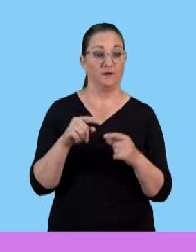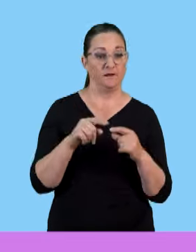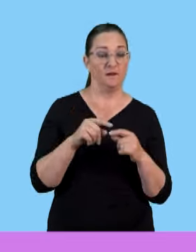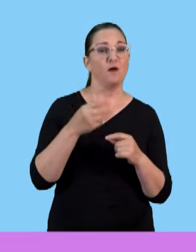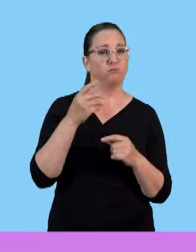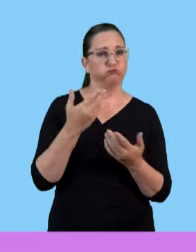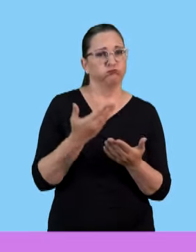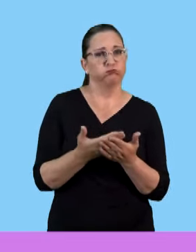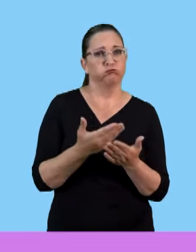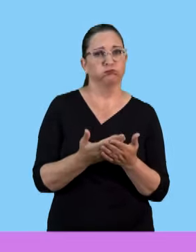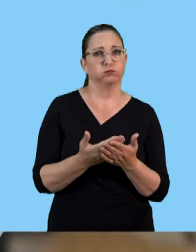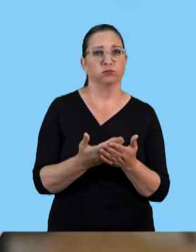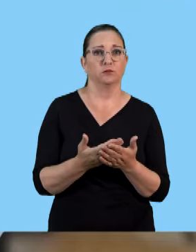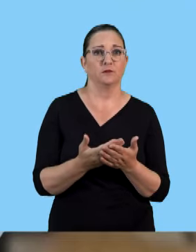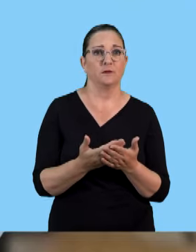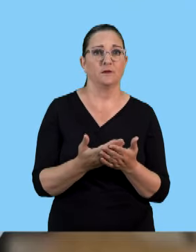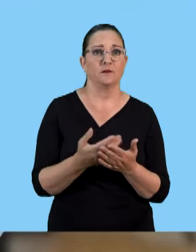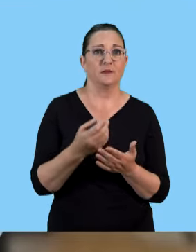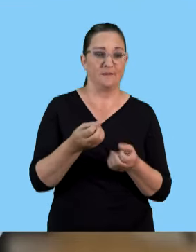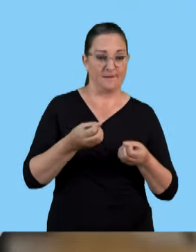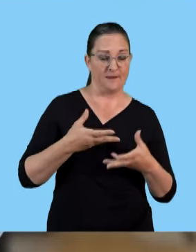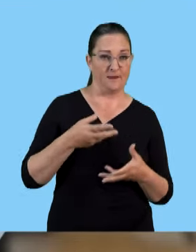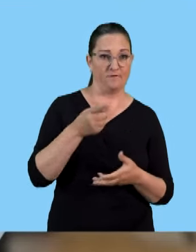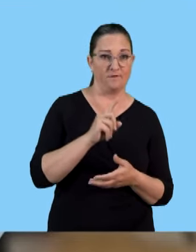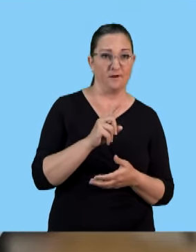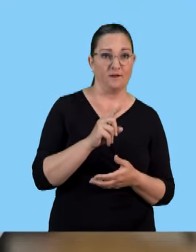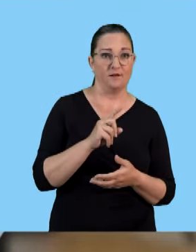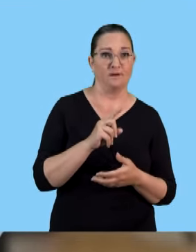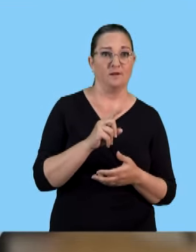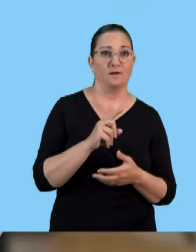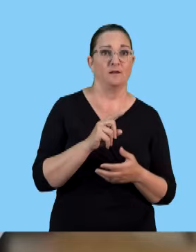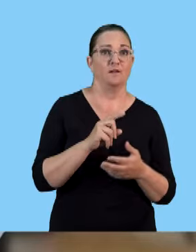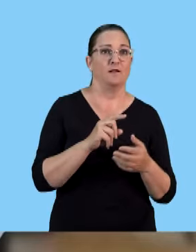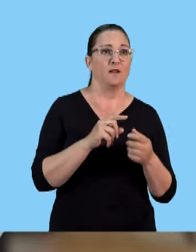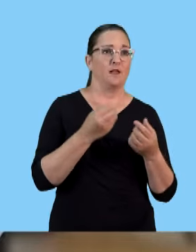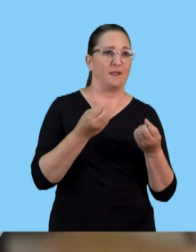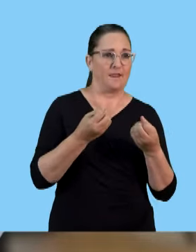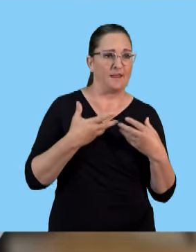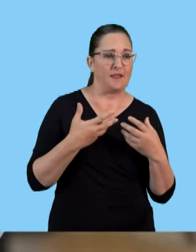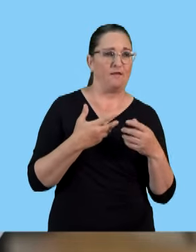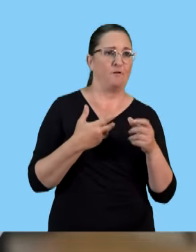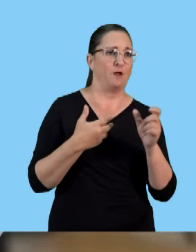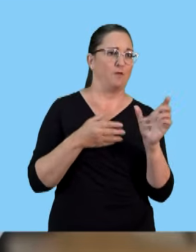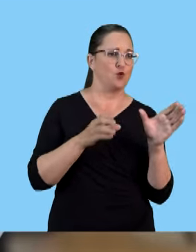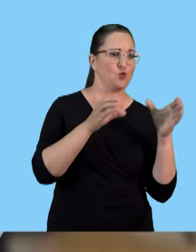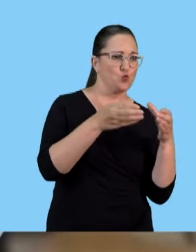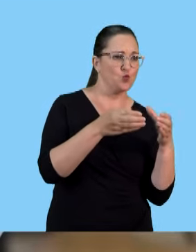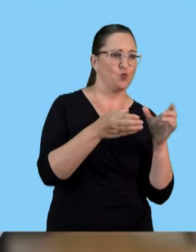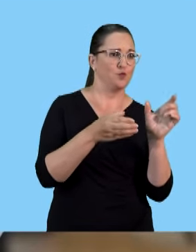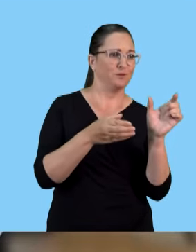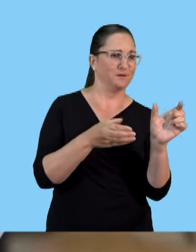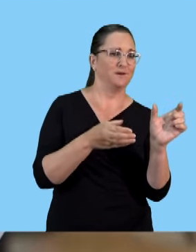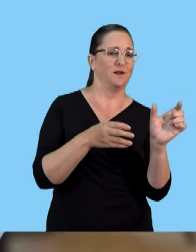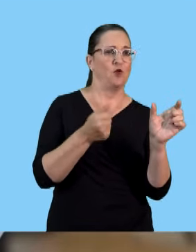or it's possible that in most cases they'll be given as in a sliding scale, or they'll be given as in